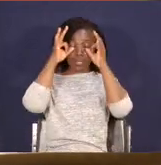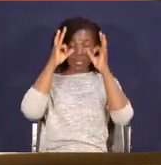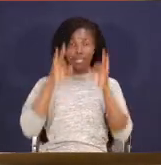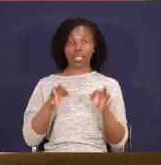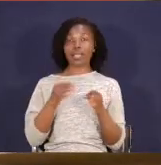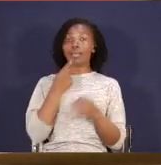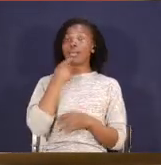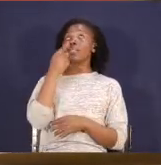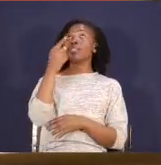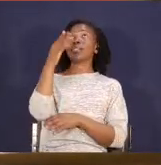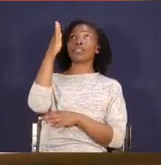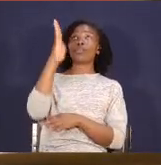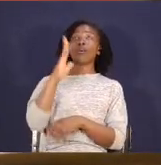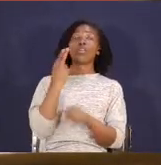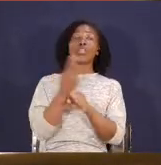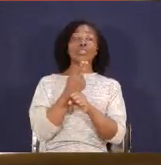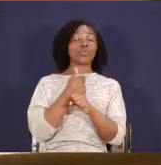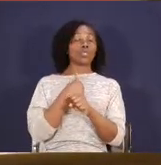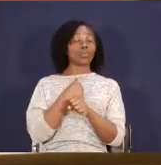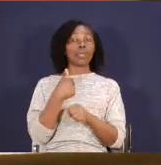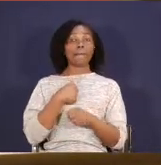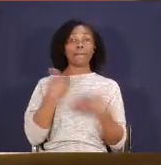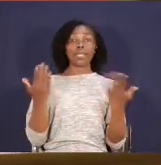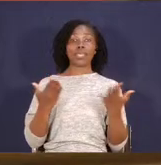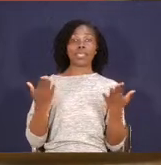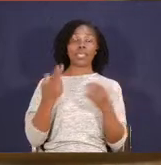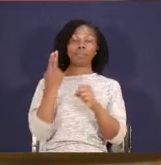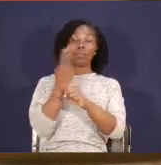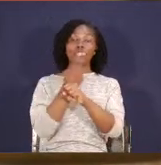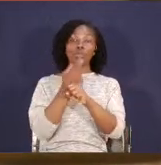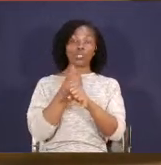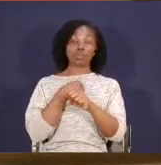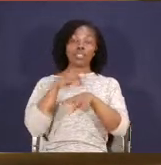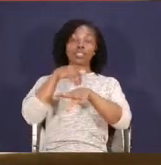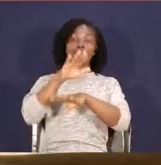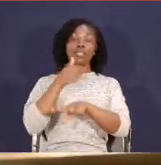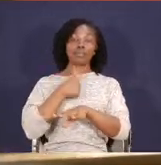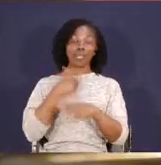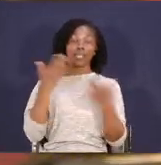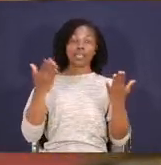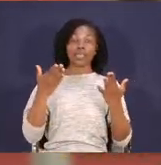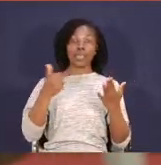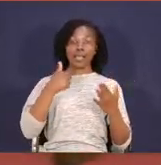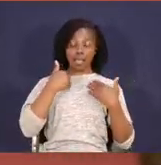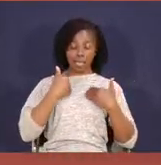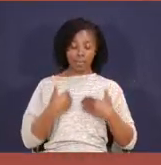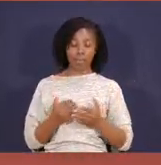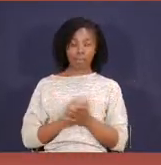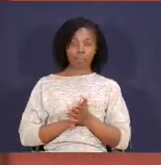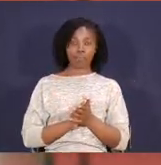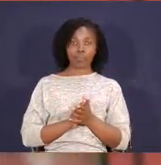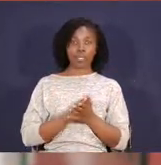and say, God, use me. Here I am, use me. Here I am, send me. Let's all stand up as we pray together.